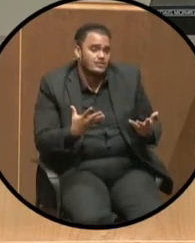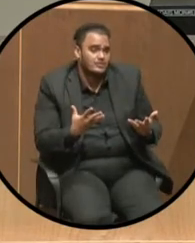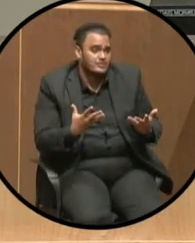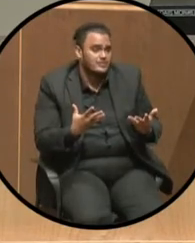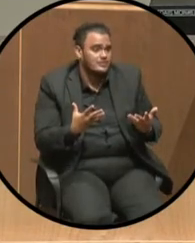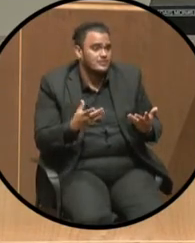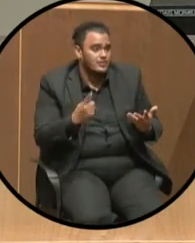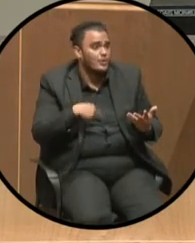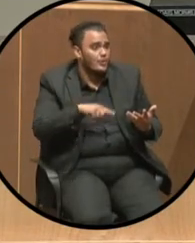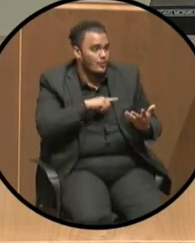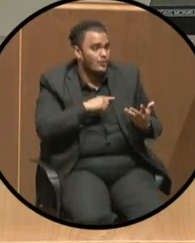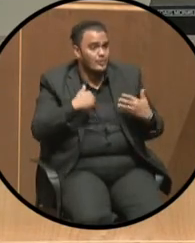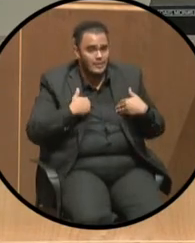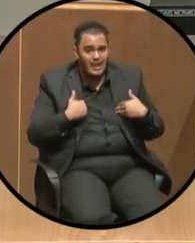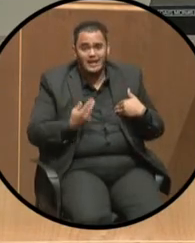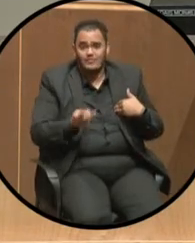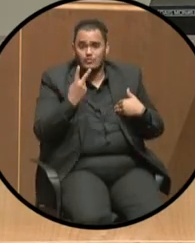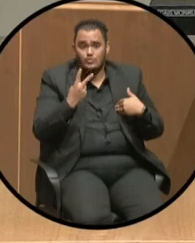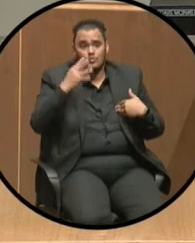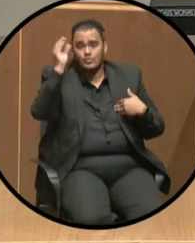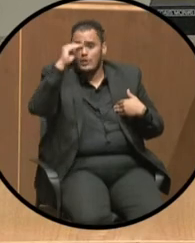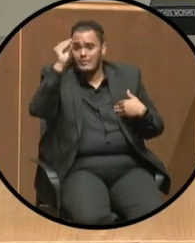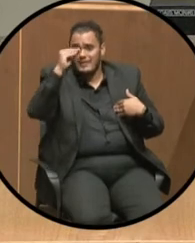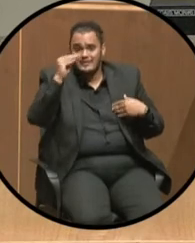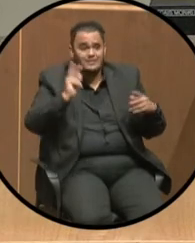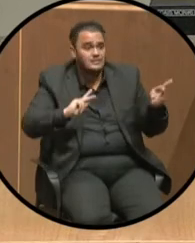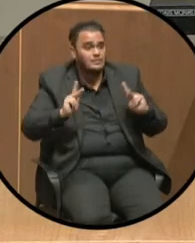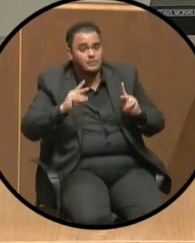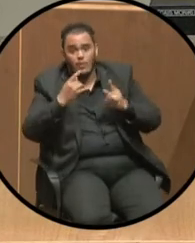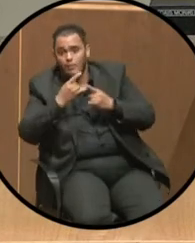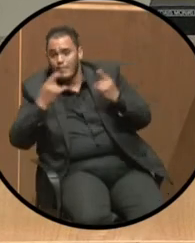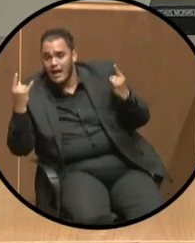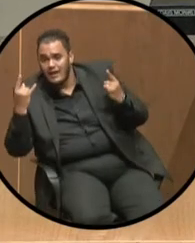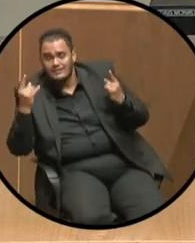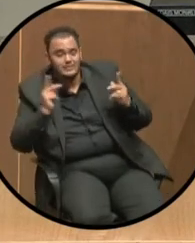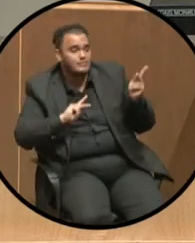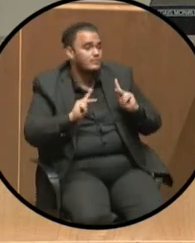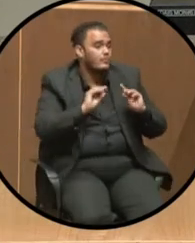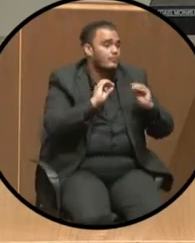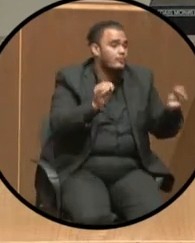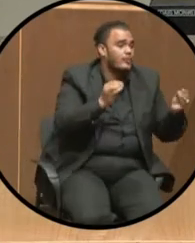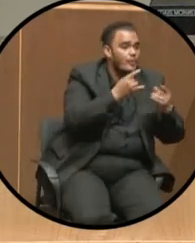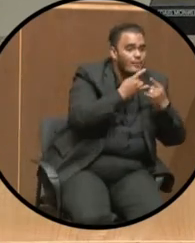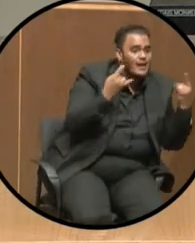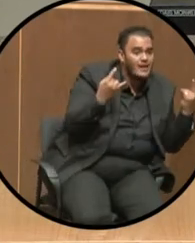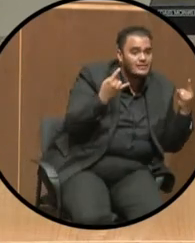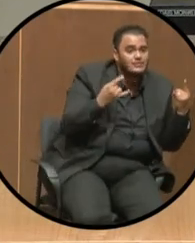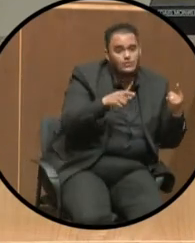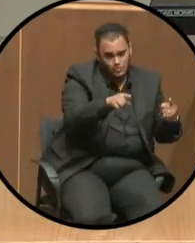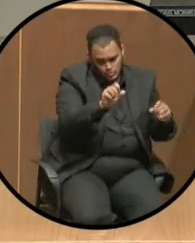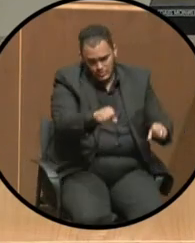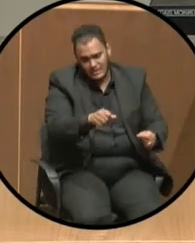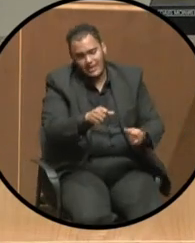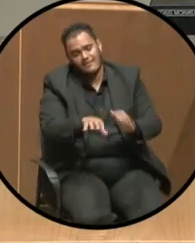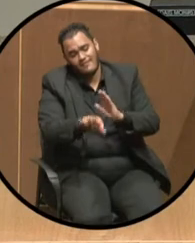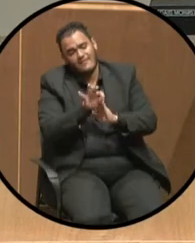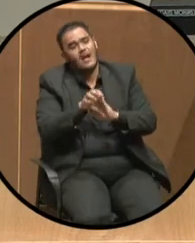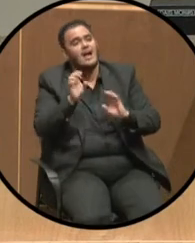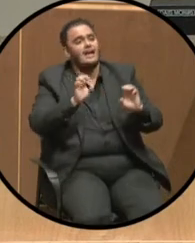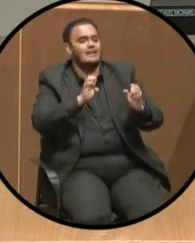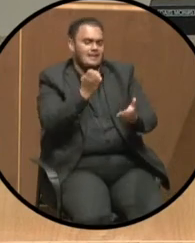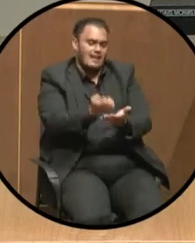of each, the unmask and the mask, and I don't know that anybody is right or wrong, because you can find evidence, you can find research that would support both